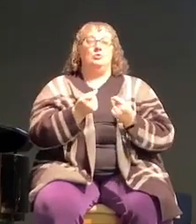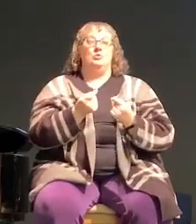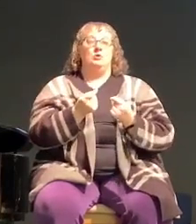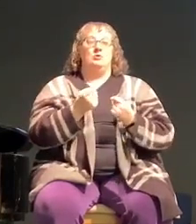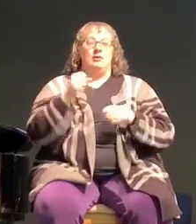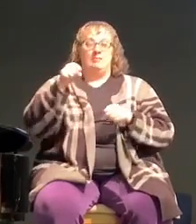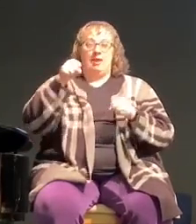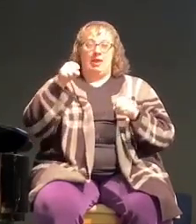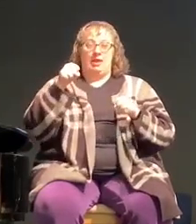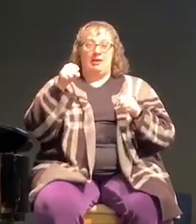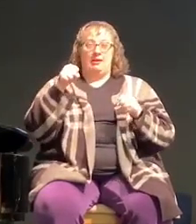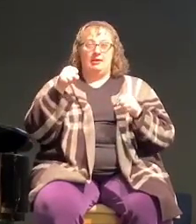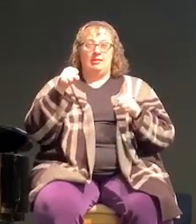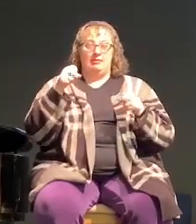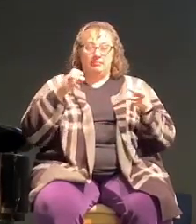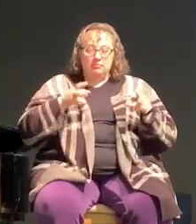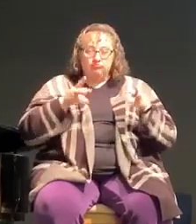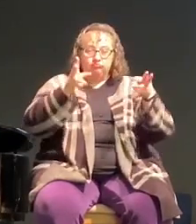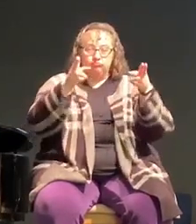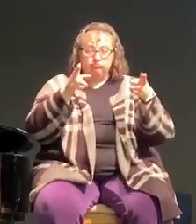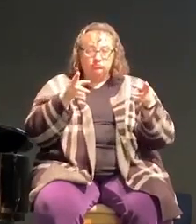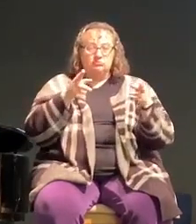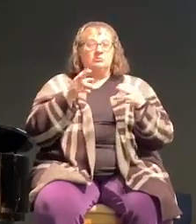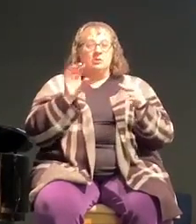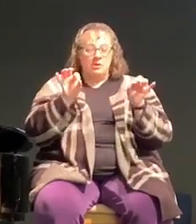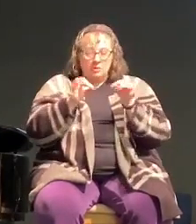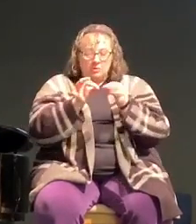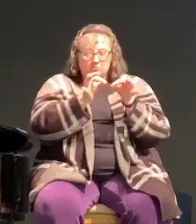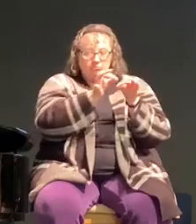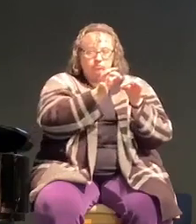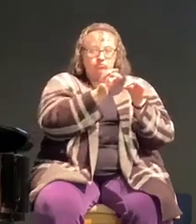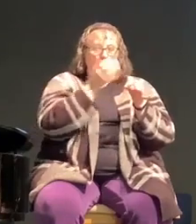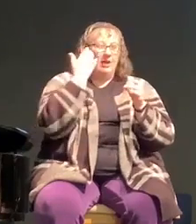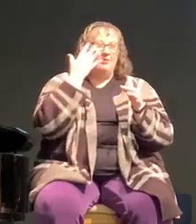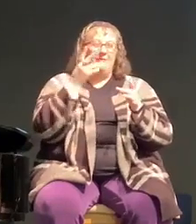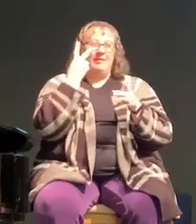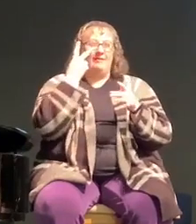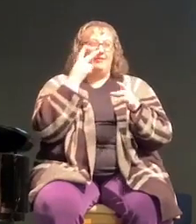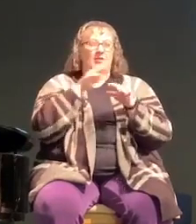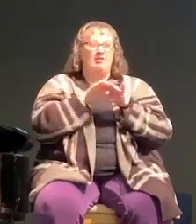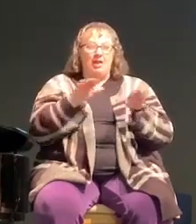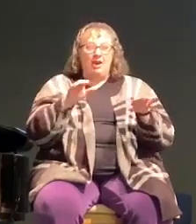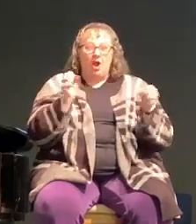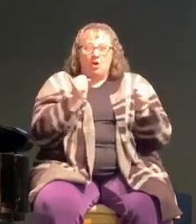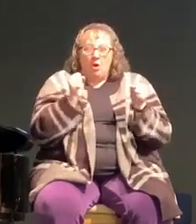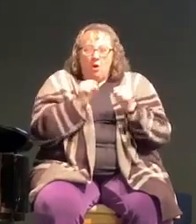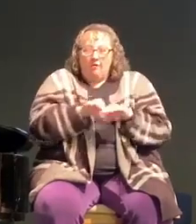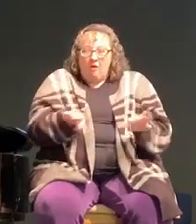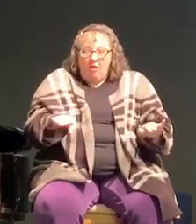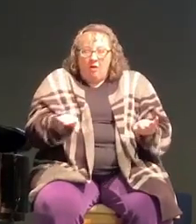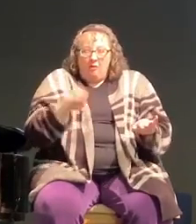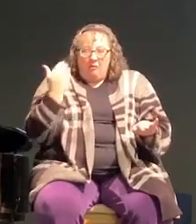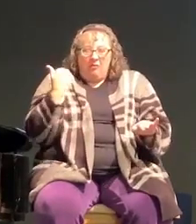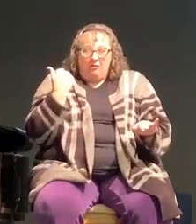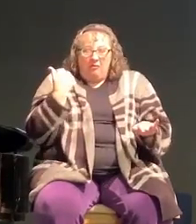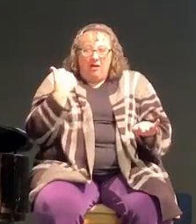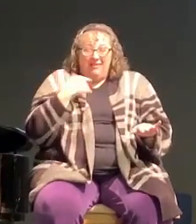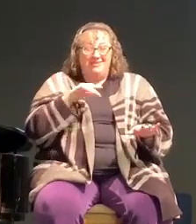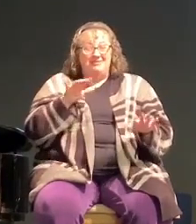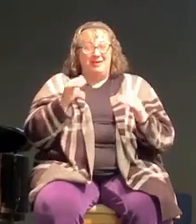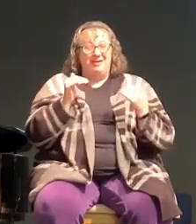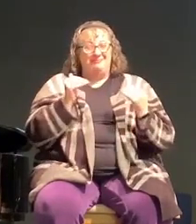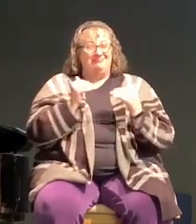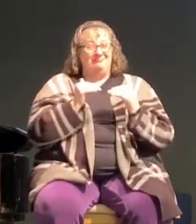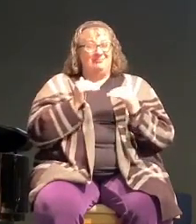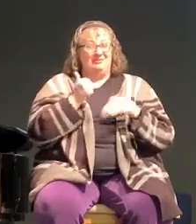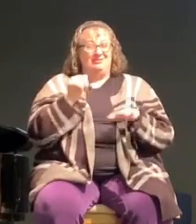these bags and they're going to be cut up into strips and we're going to weave them together. I don't know if you've ever laid on cold ground before. I've done my fair share